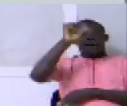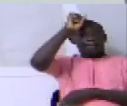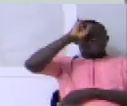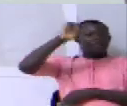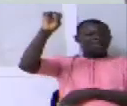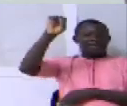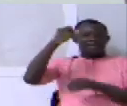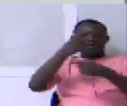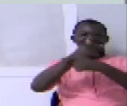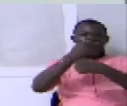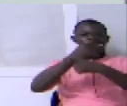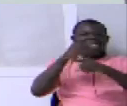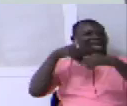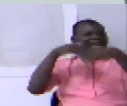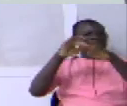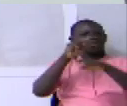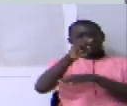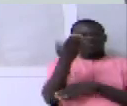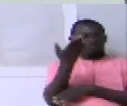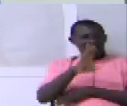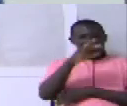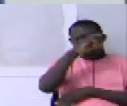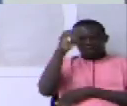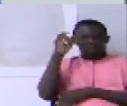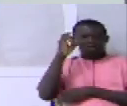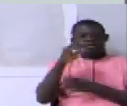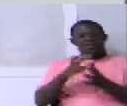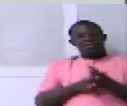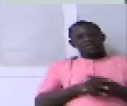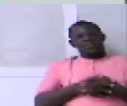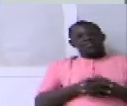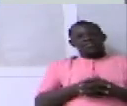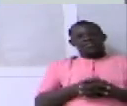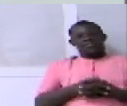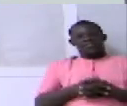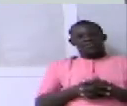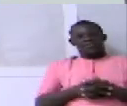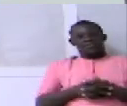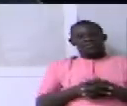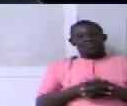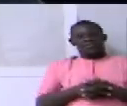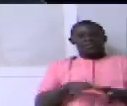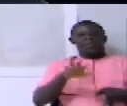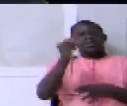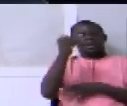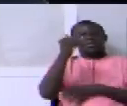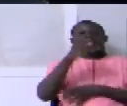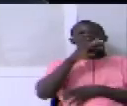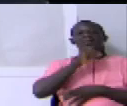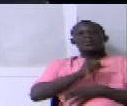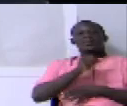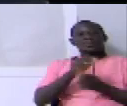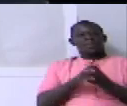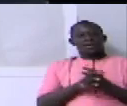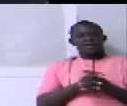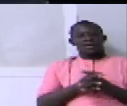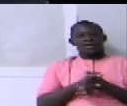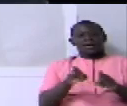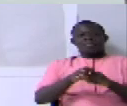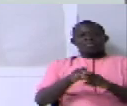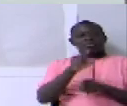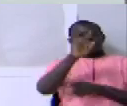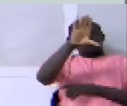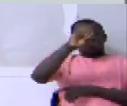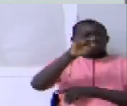letter e for sedo wala mindiko president family ete baydo kola. Yes, sir. Do